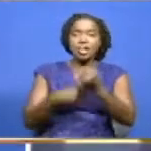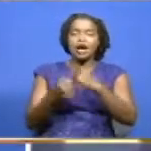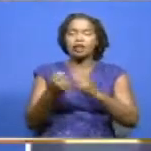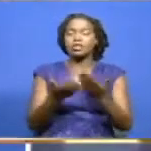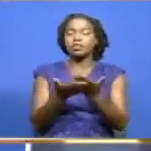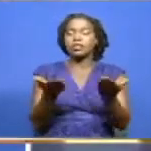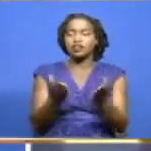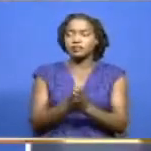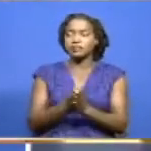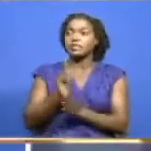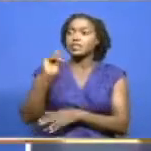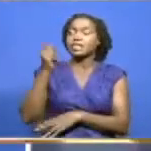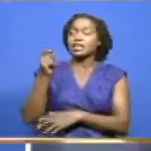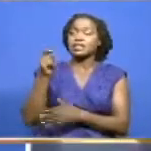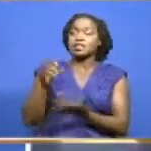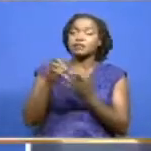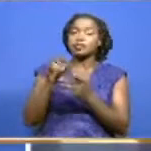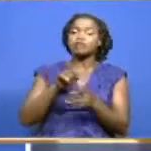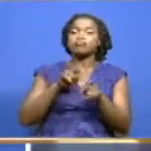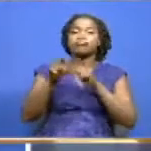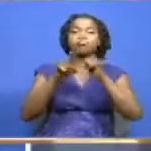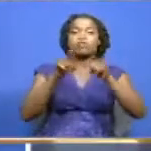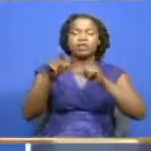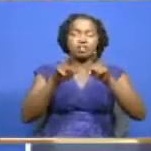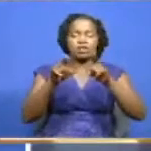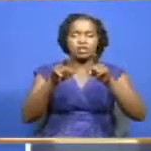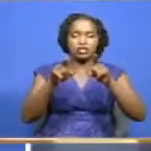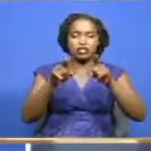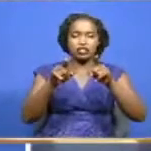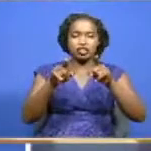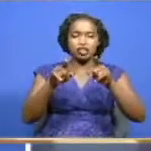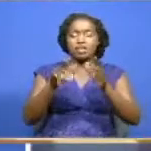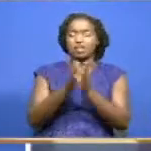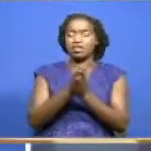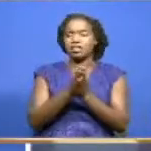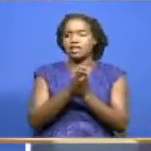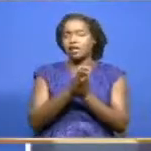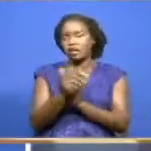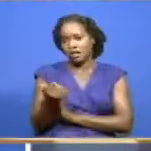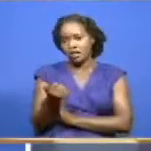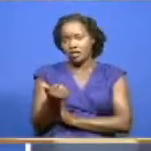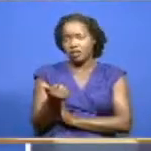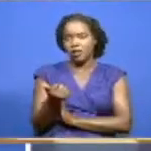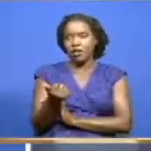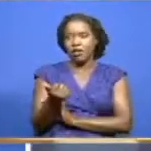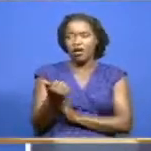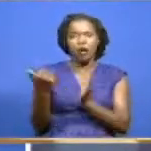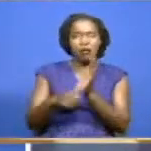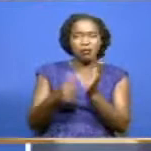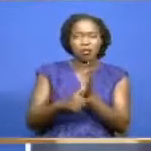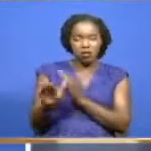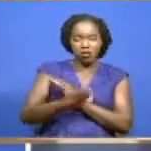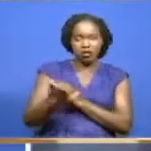ask Kenyans, especially the ones who are traveling in some of our usually trouble spots,